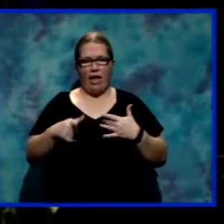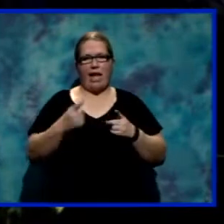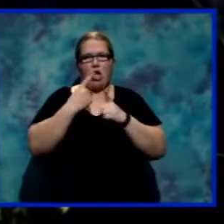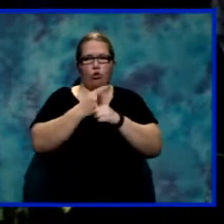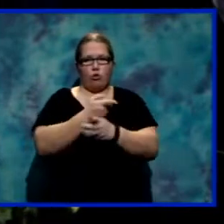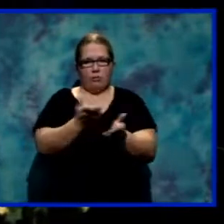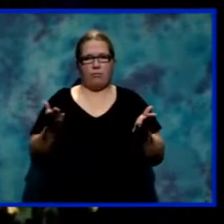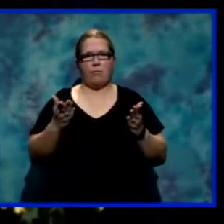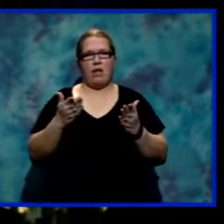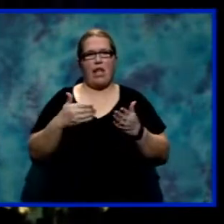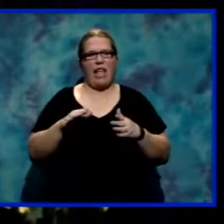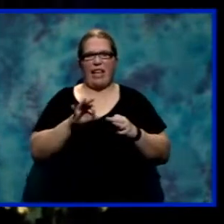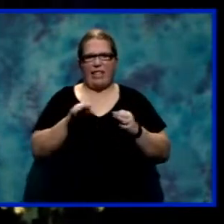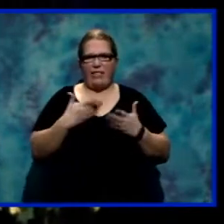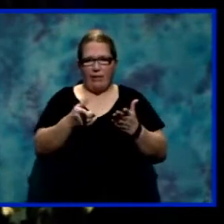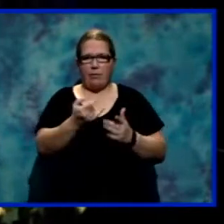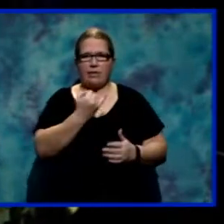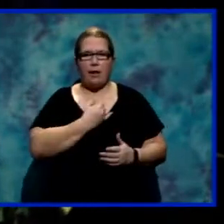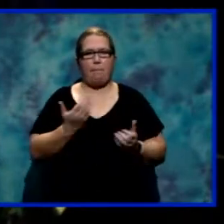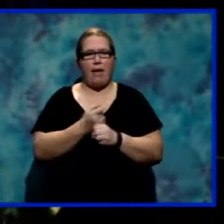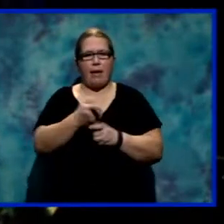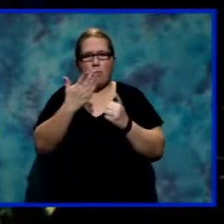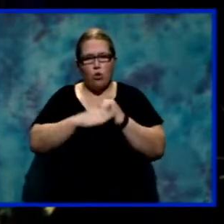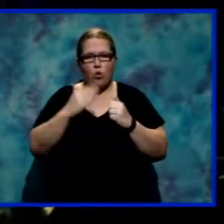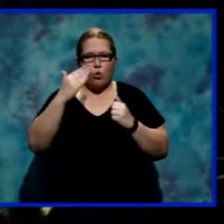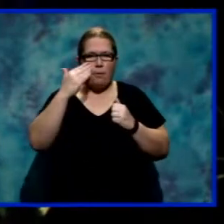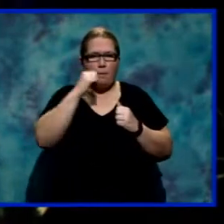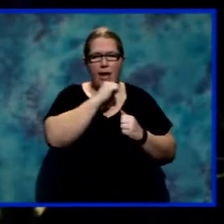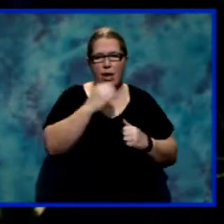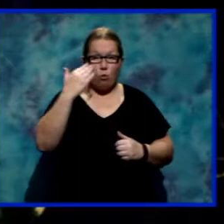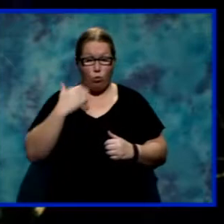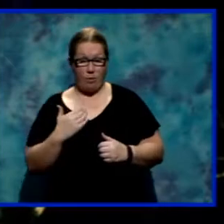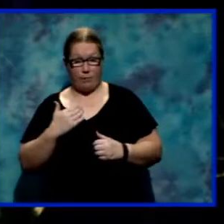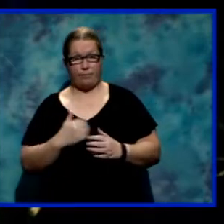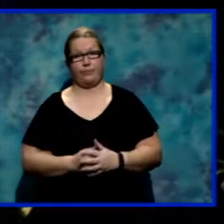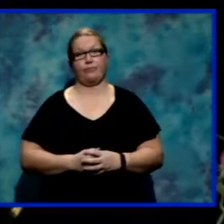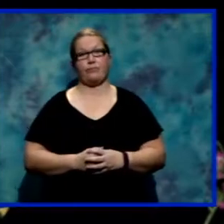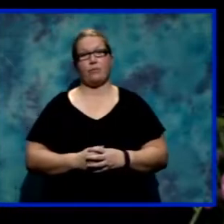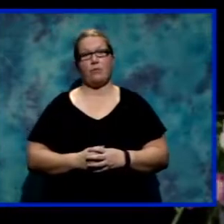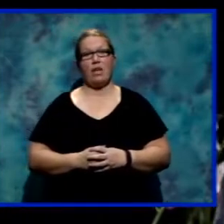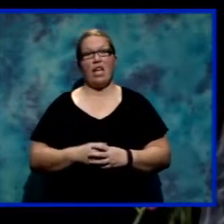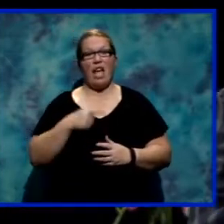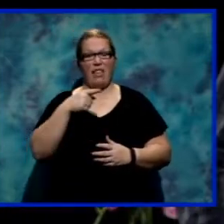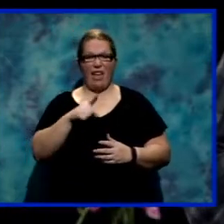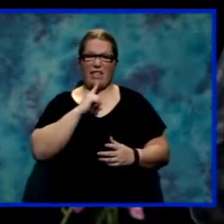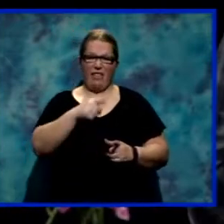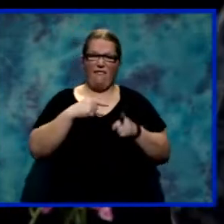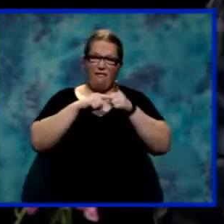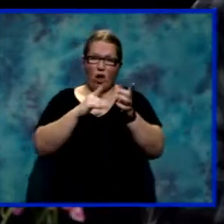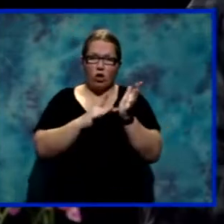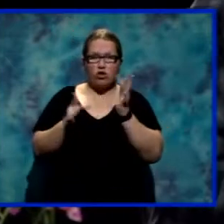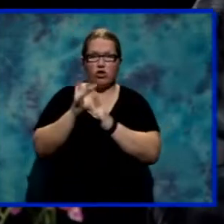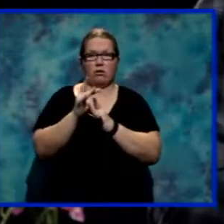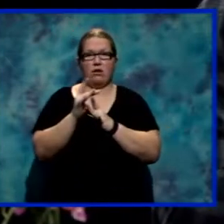out of sin and out of their old ways and make them new men and women, and make no mistake, he did. And these people that claim they follow Jesus and are still living